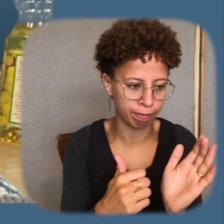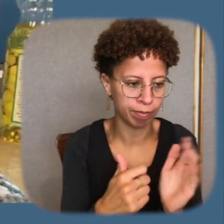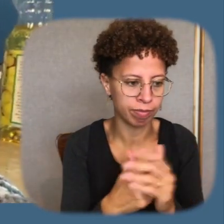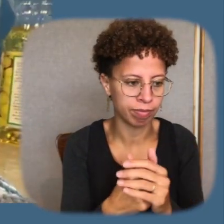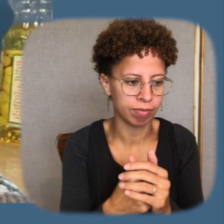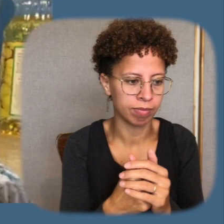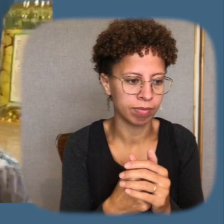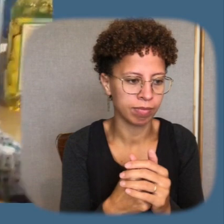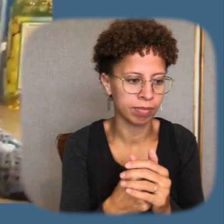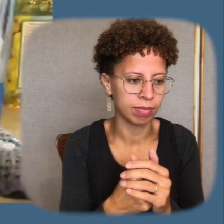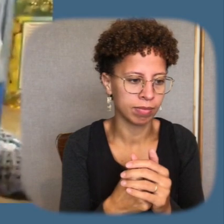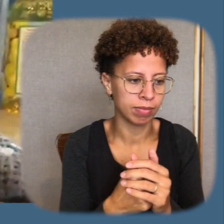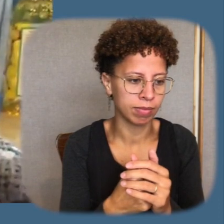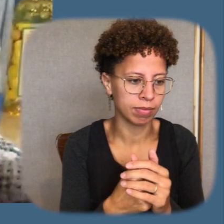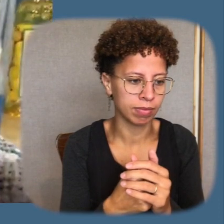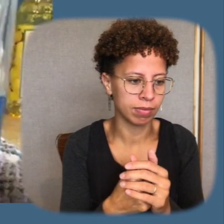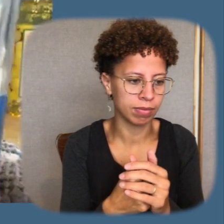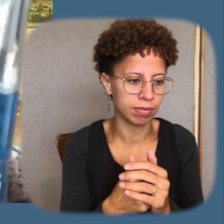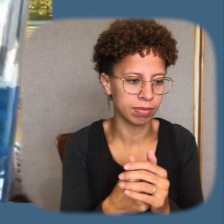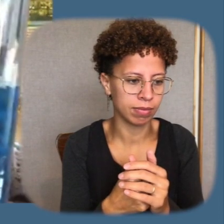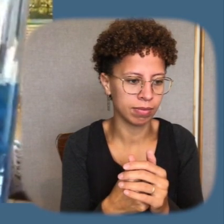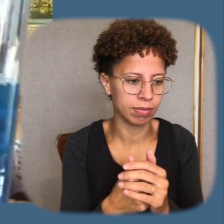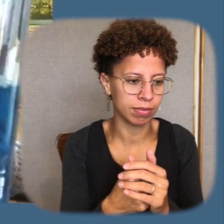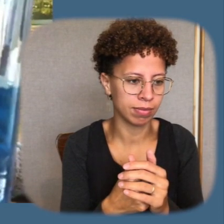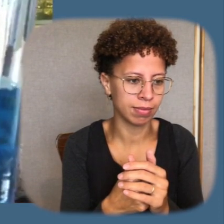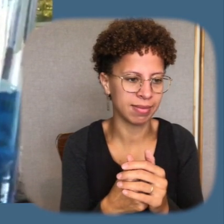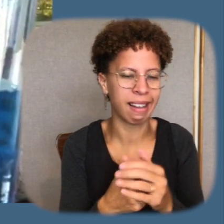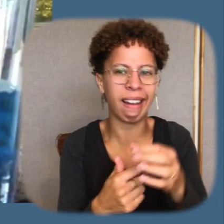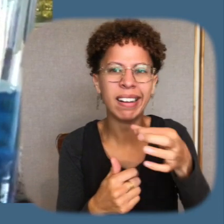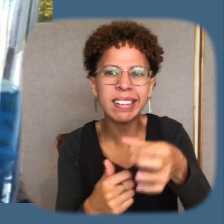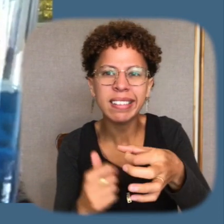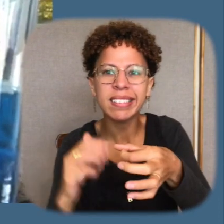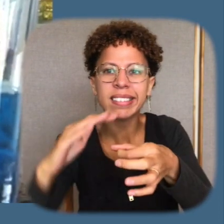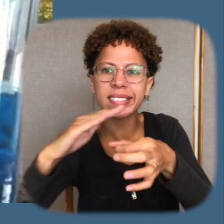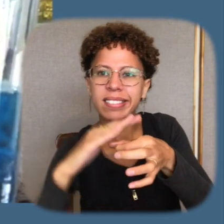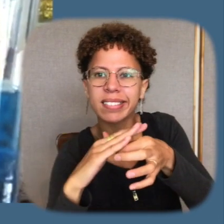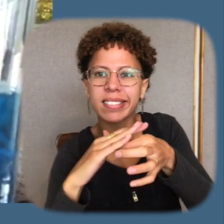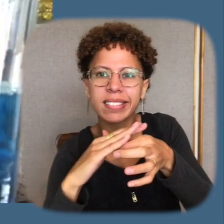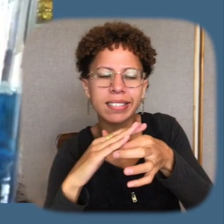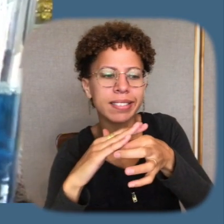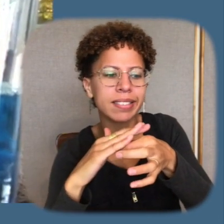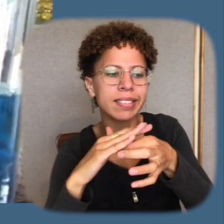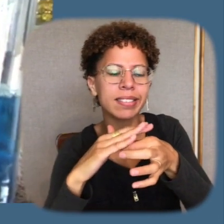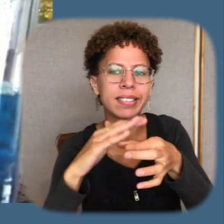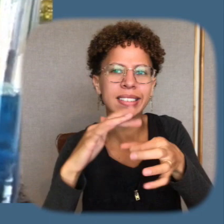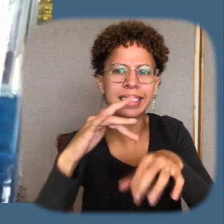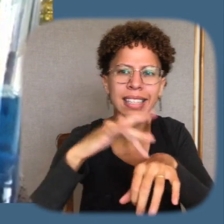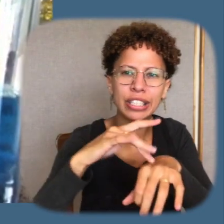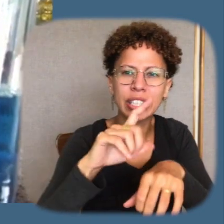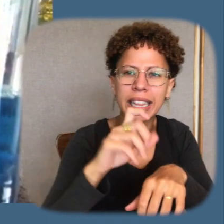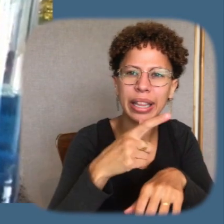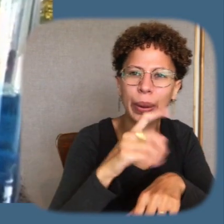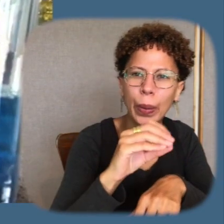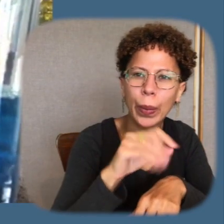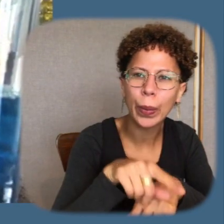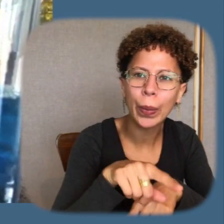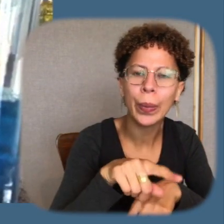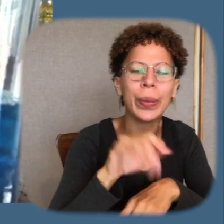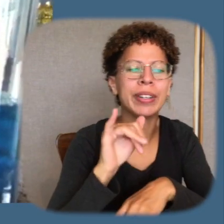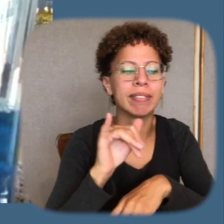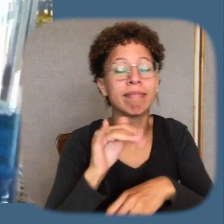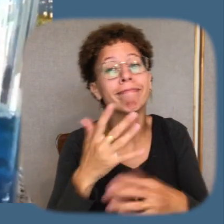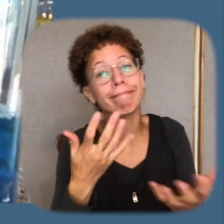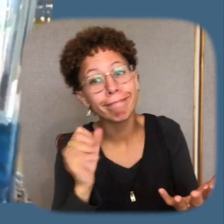think. Oh, look at it. It's leaning. It's kind of touching the Lego. It is kind of touching the